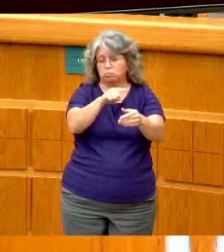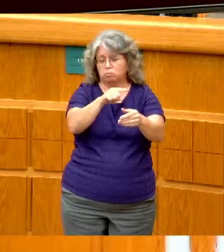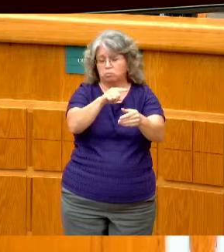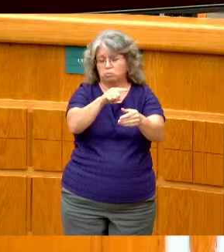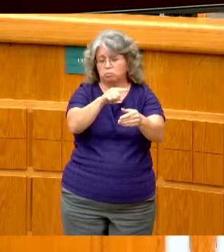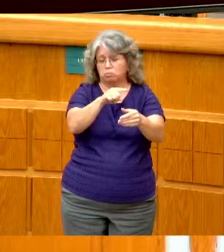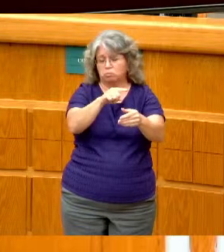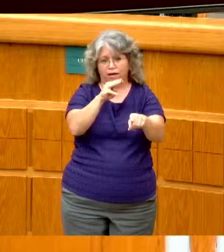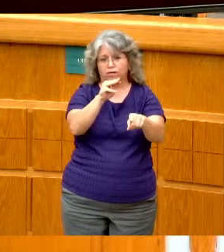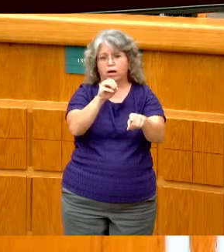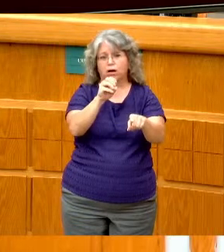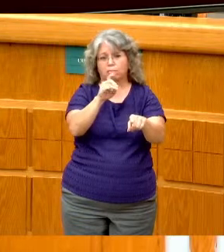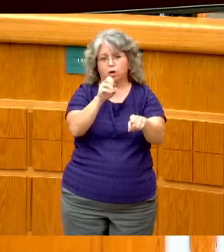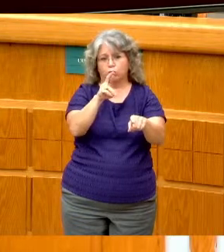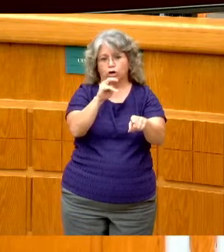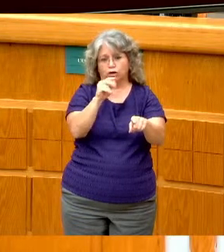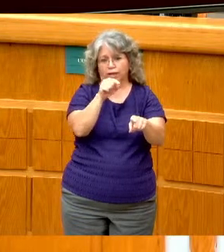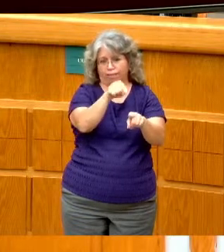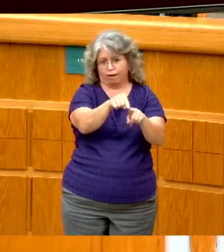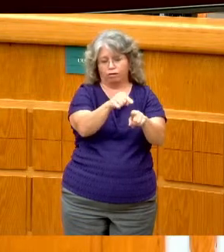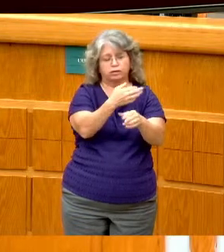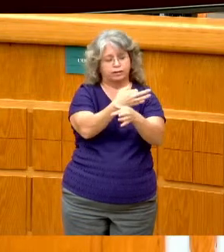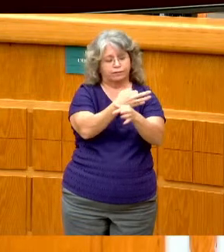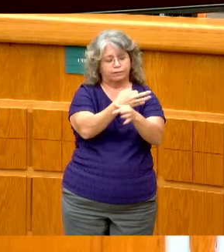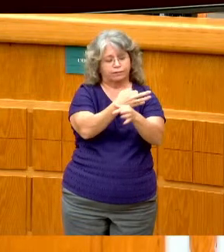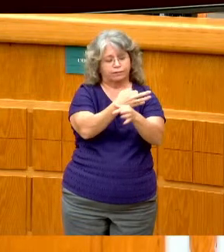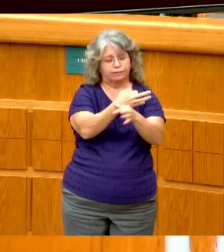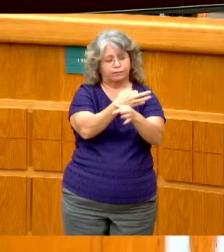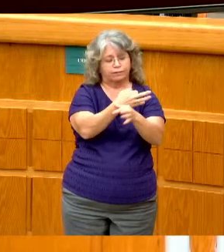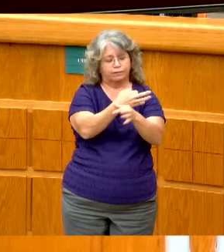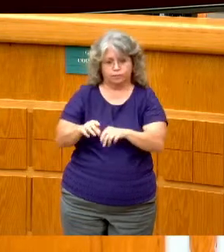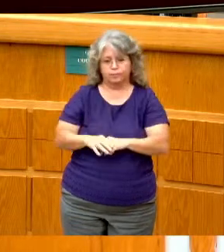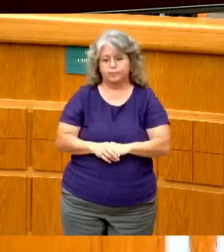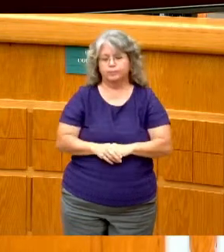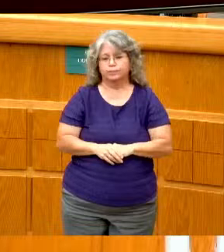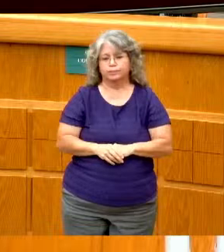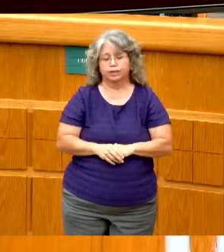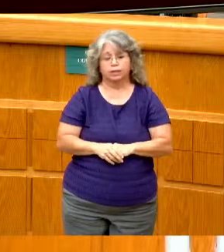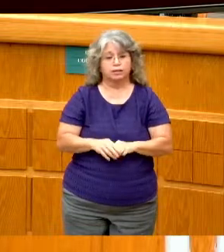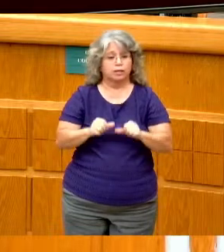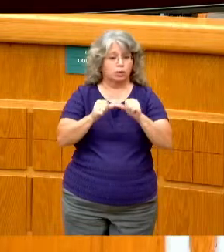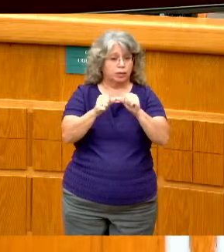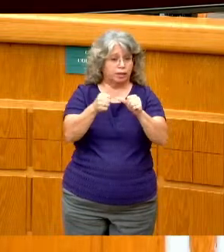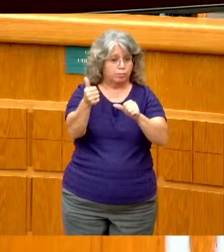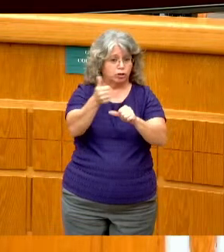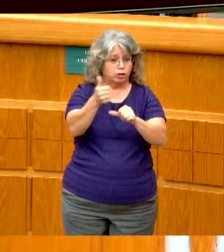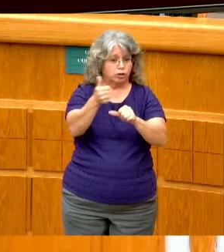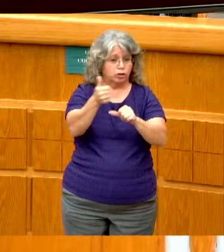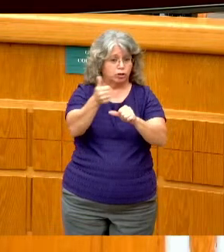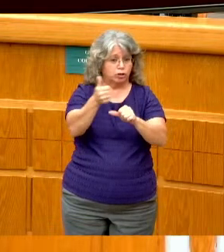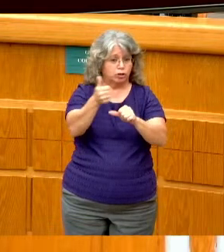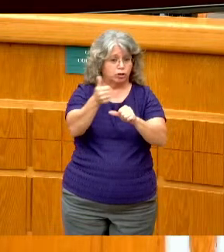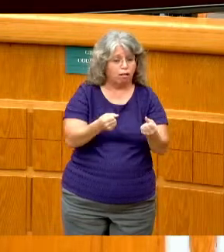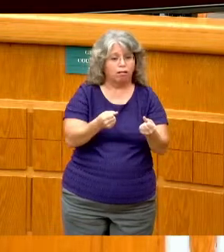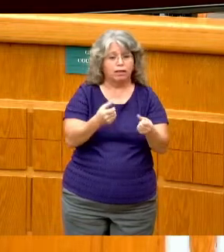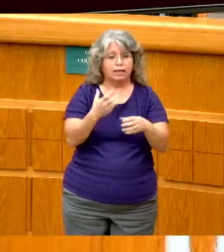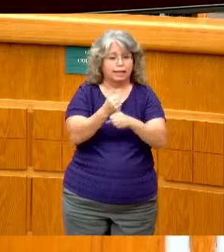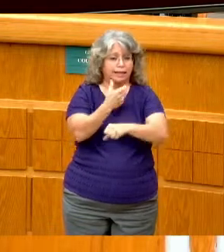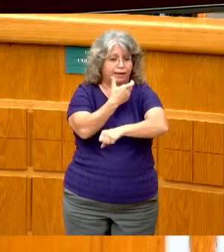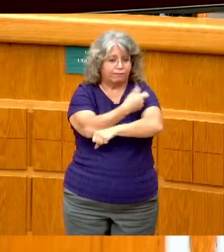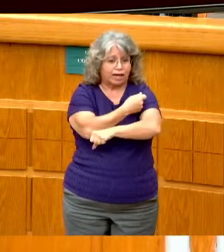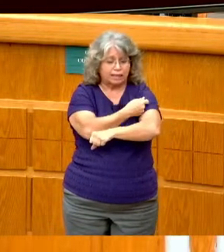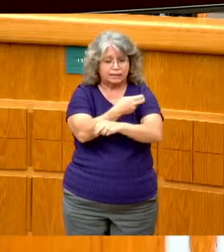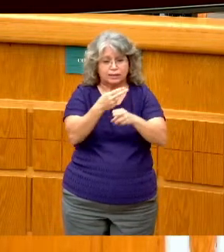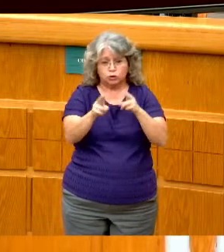to vaccinate you free of charge as well. So stay well, get vaccinated as soon as